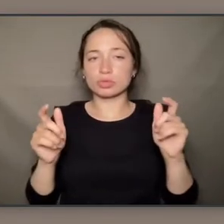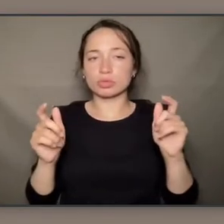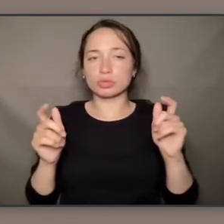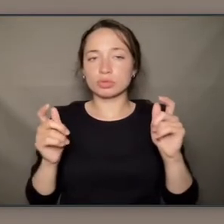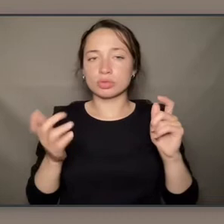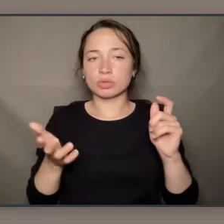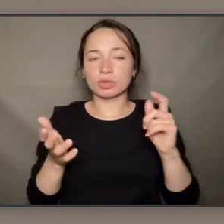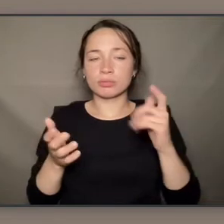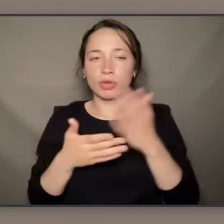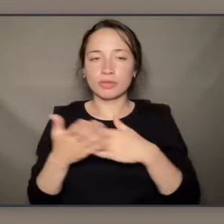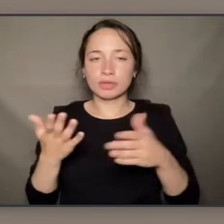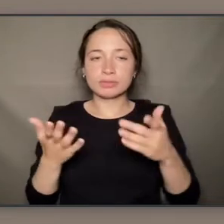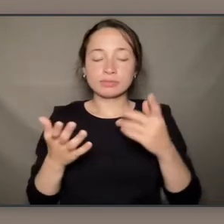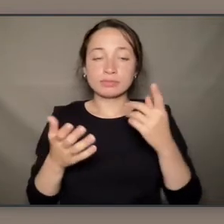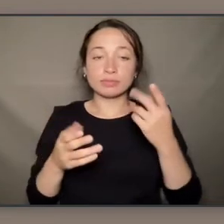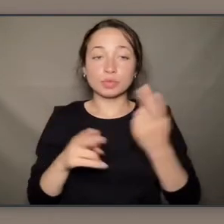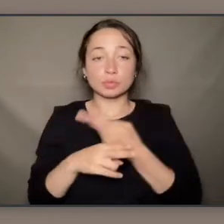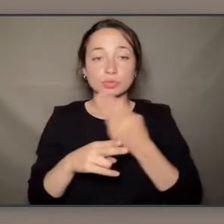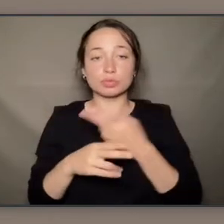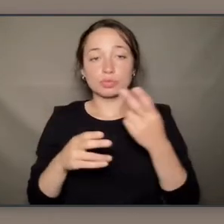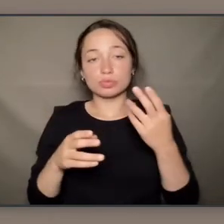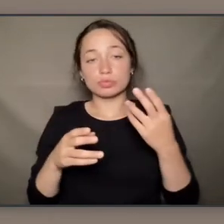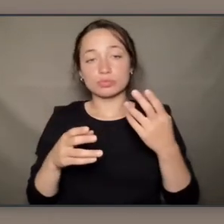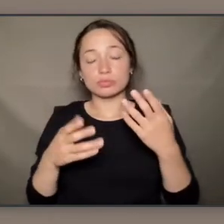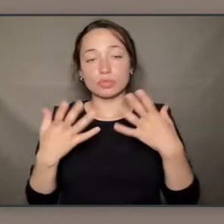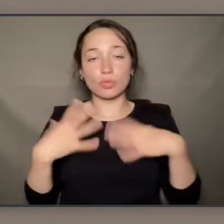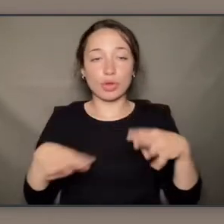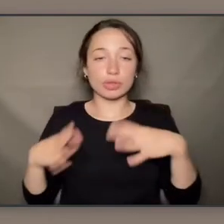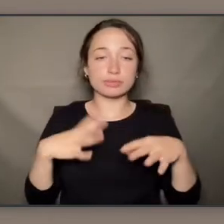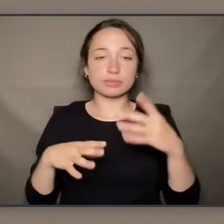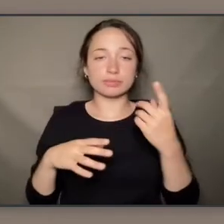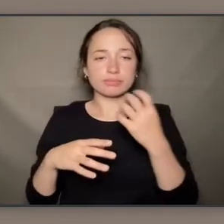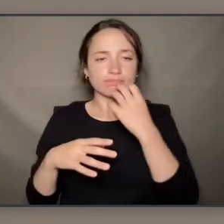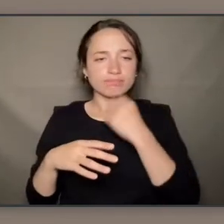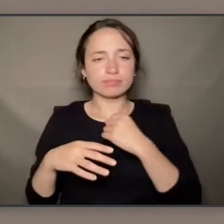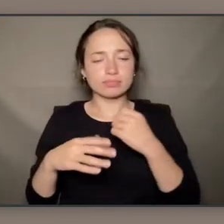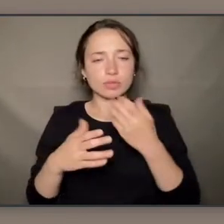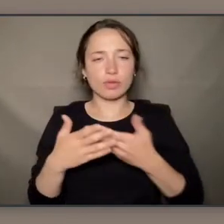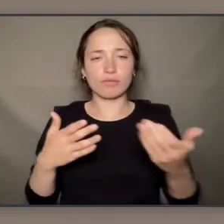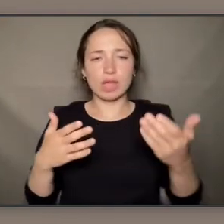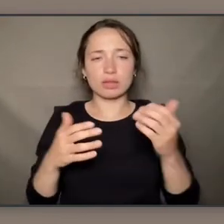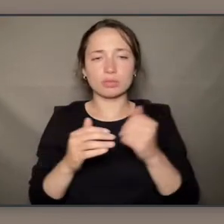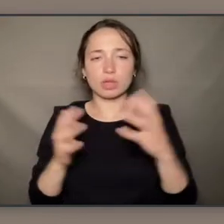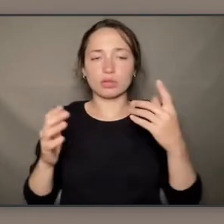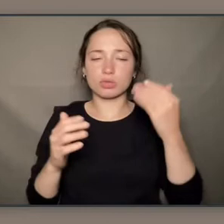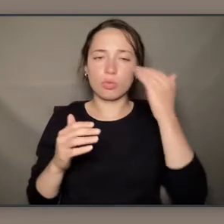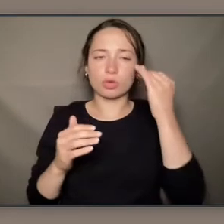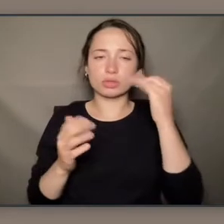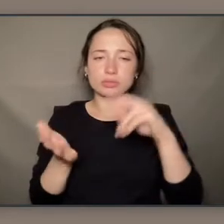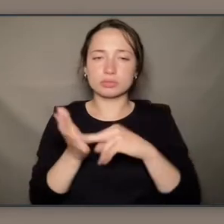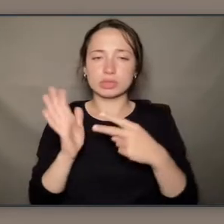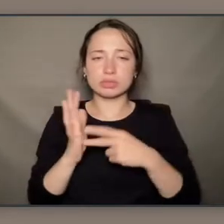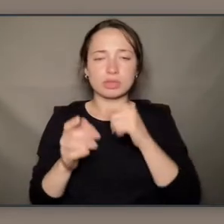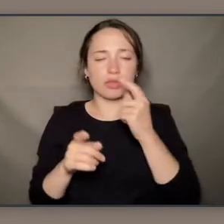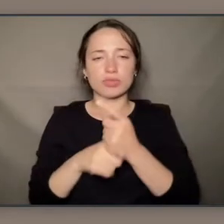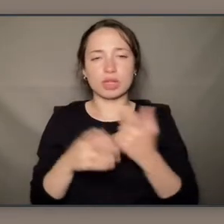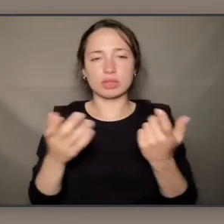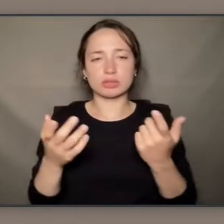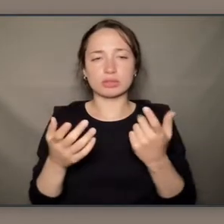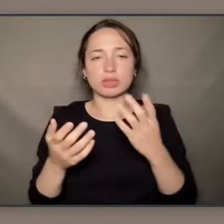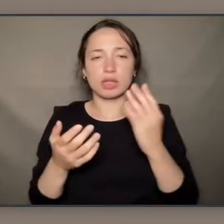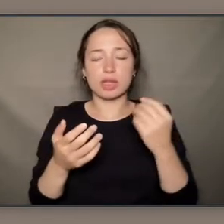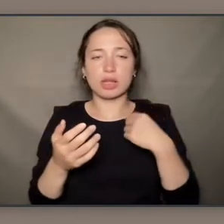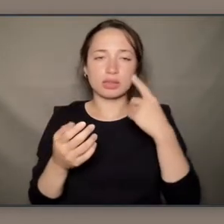another huge part of it. Using or wearing, for example, sacred artifacts without knowing its meaning is not right.